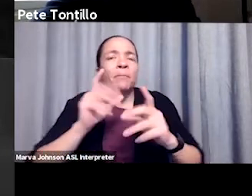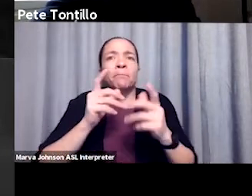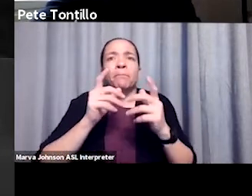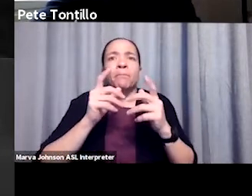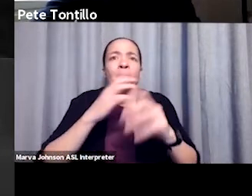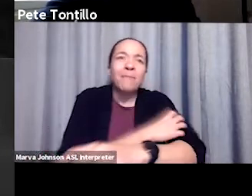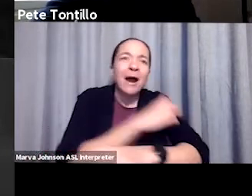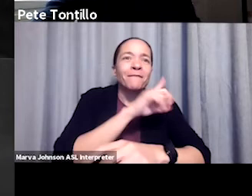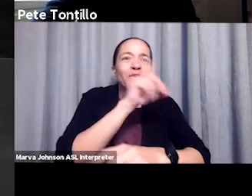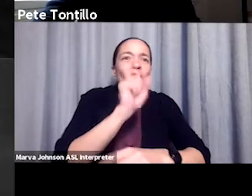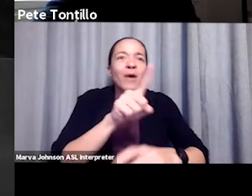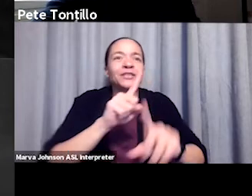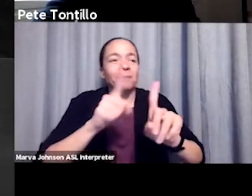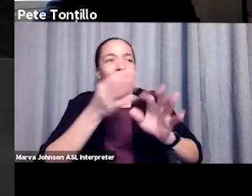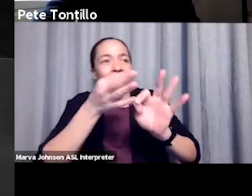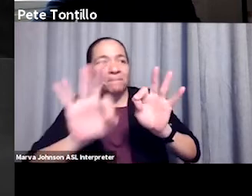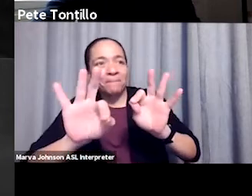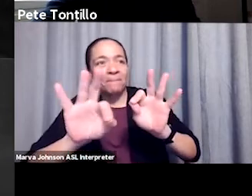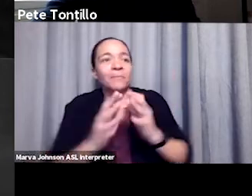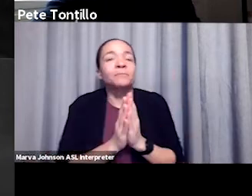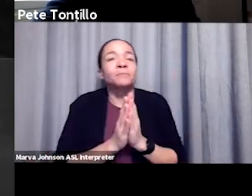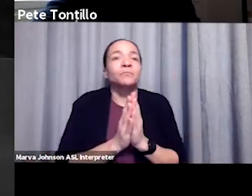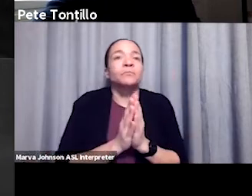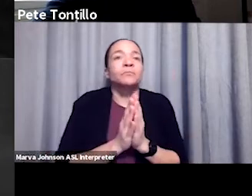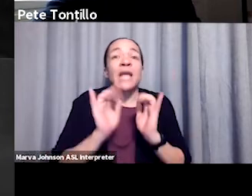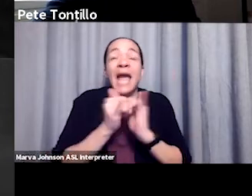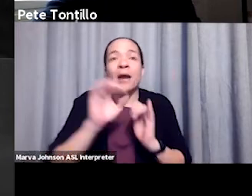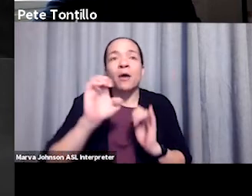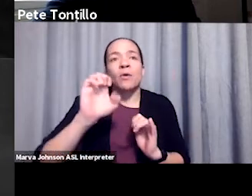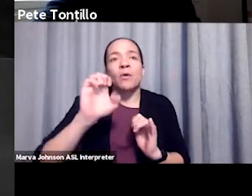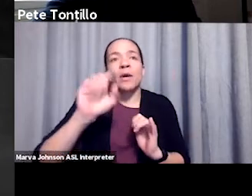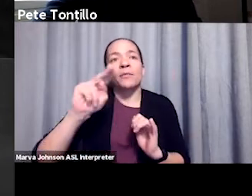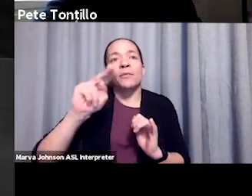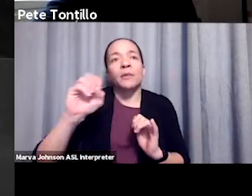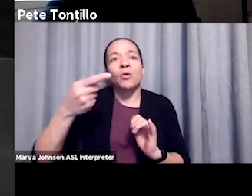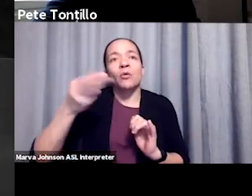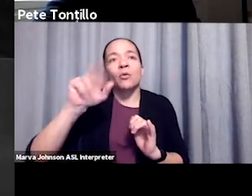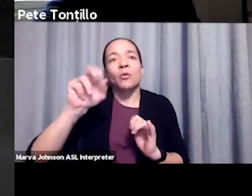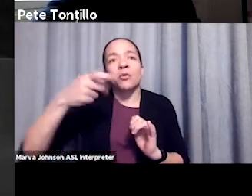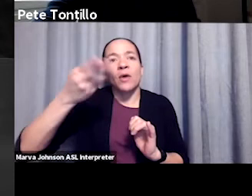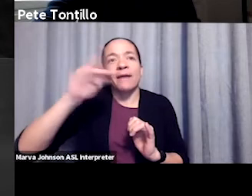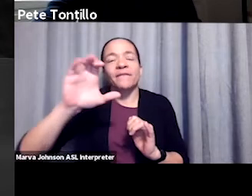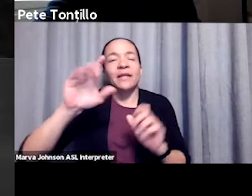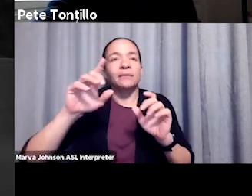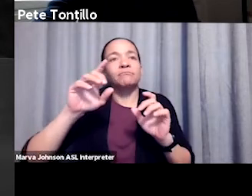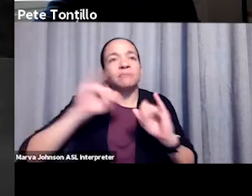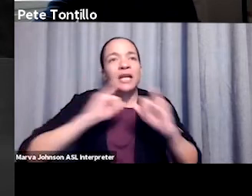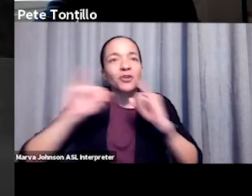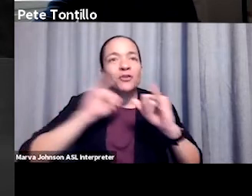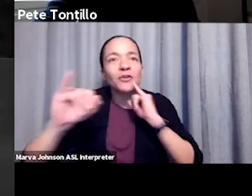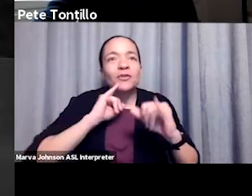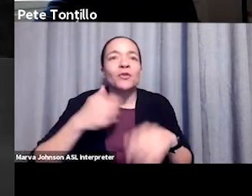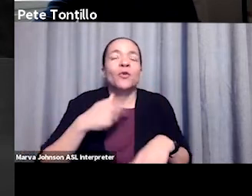these. We've done that through a couple dozen ethnographic interviews with people across the country. We've done it through dozens of focus groups with people of